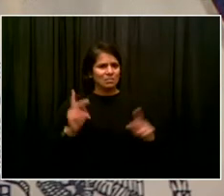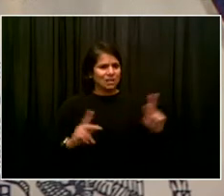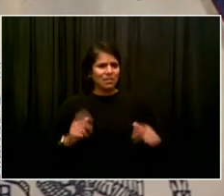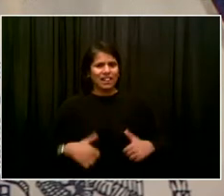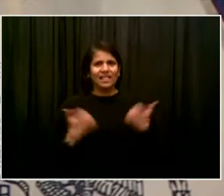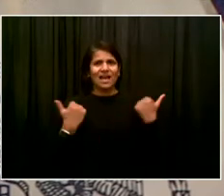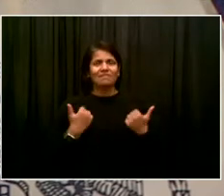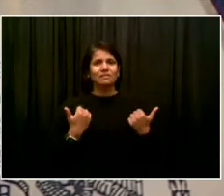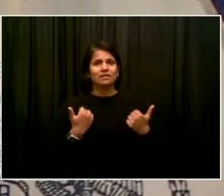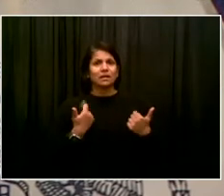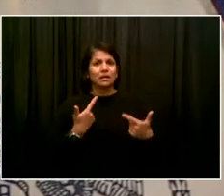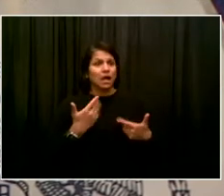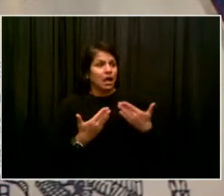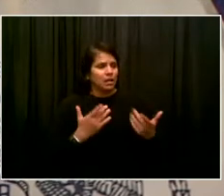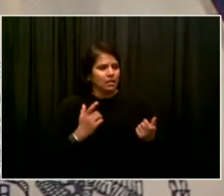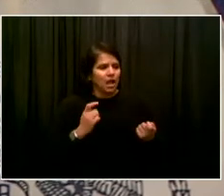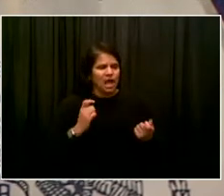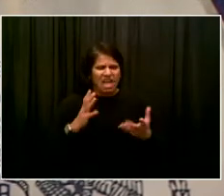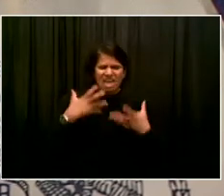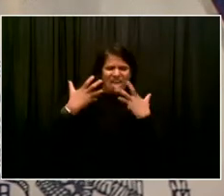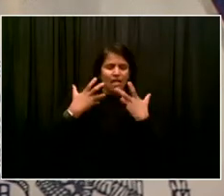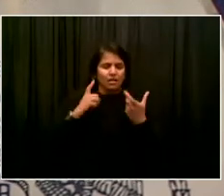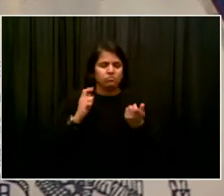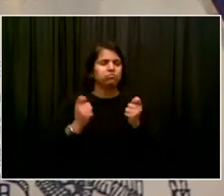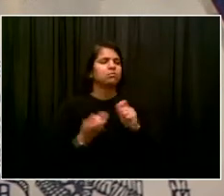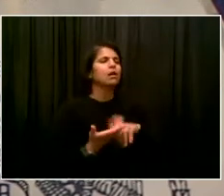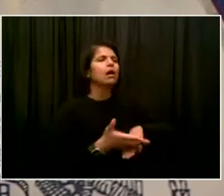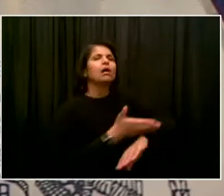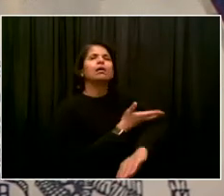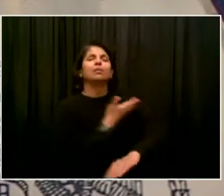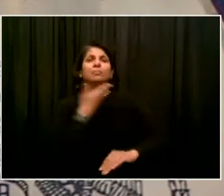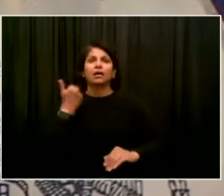So since the crisis management system was established in